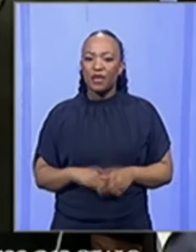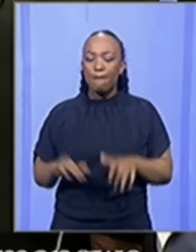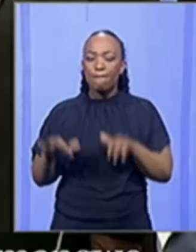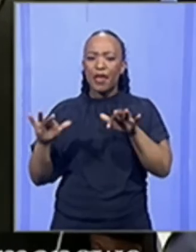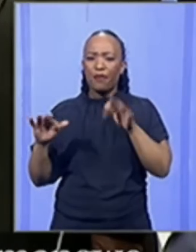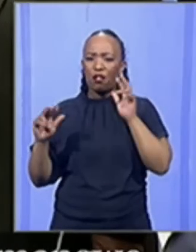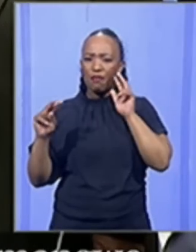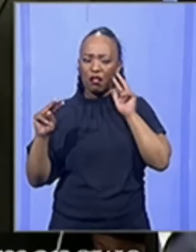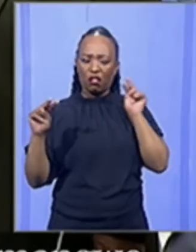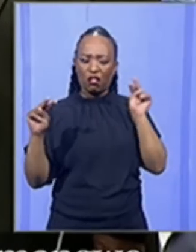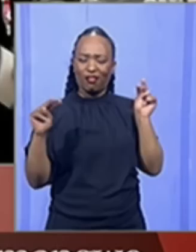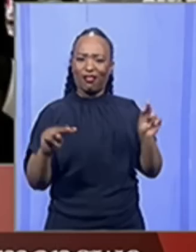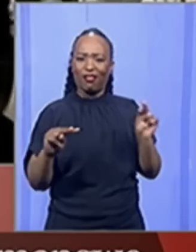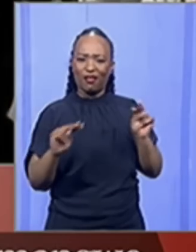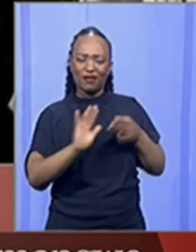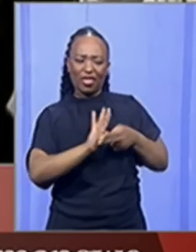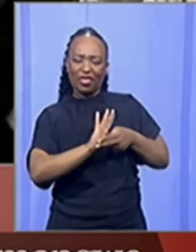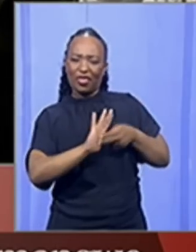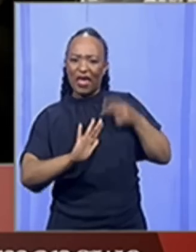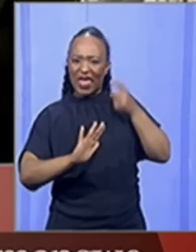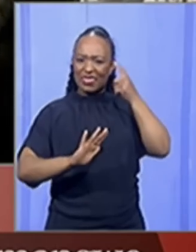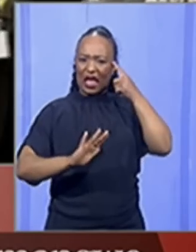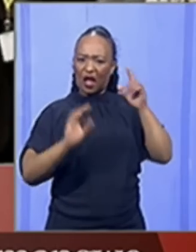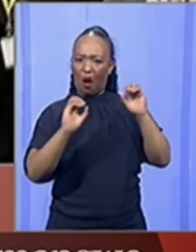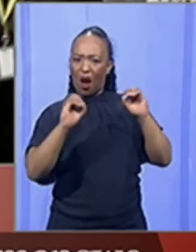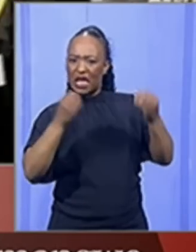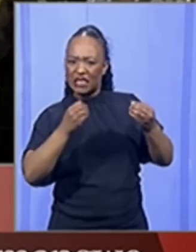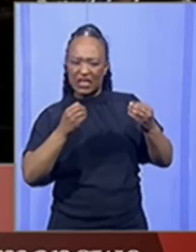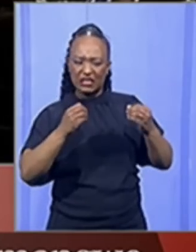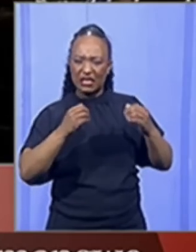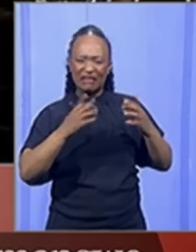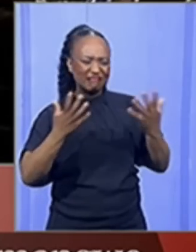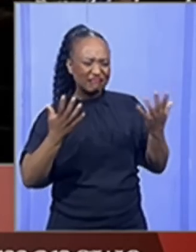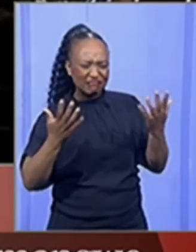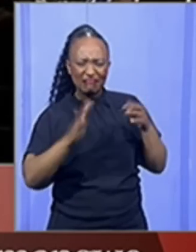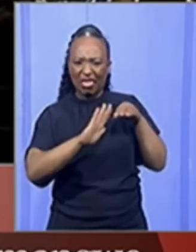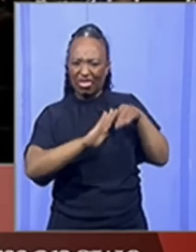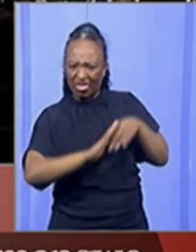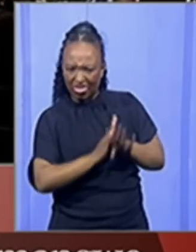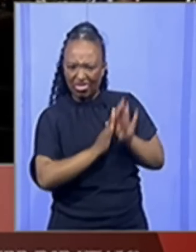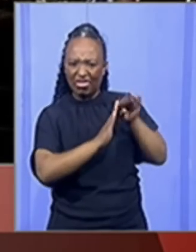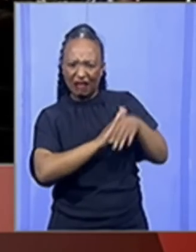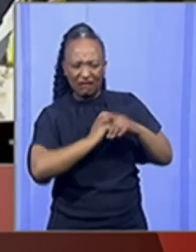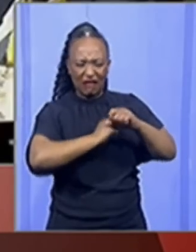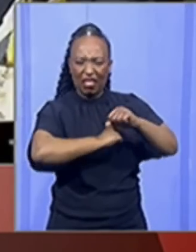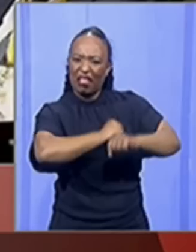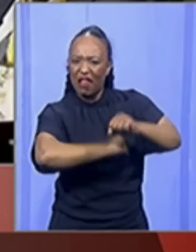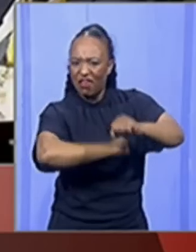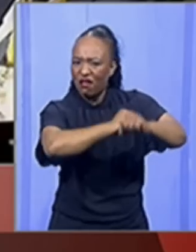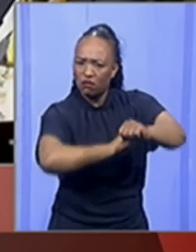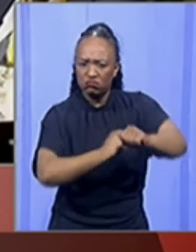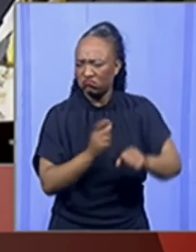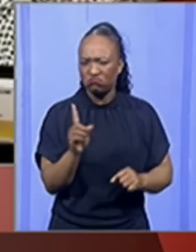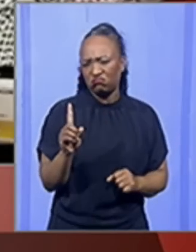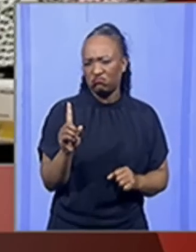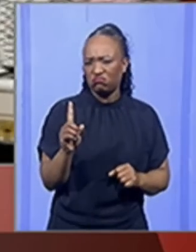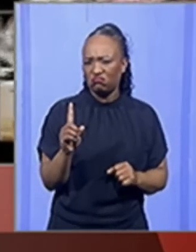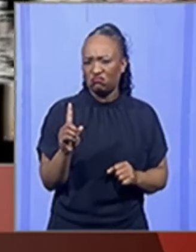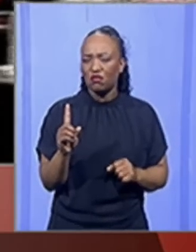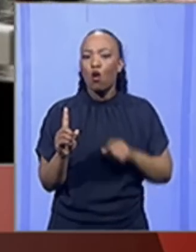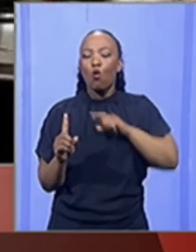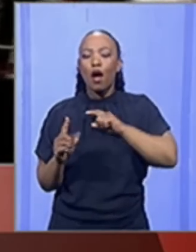whatever the case may be. No, we've taken this issue of the list very seriously. The members and the comrades who were sworn in,